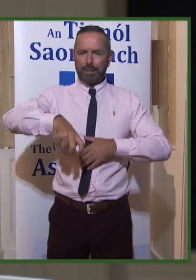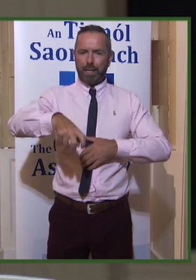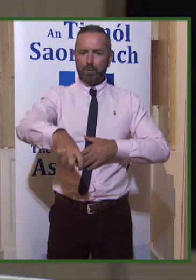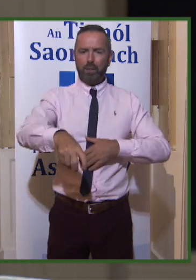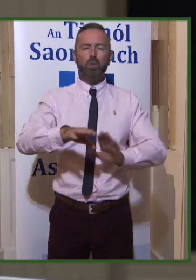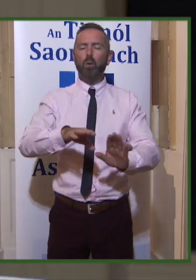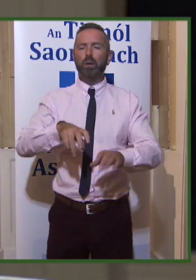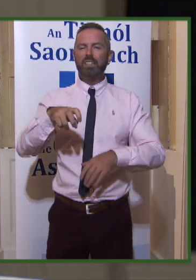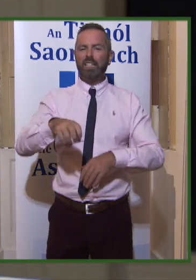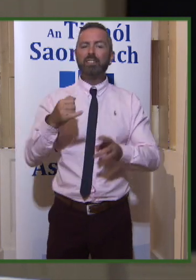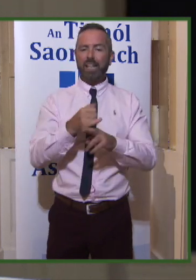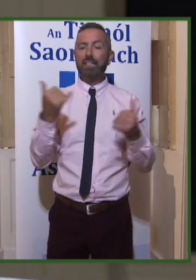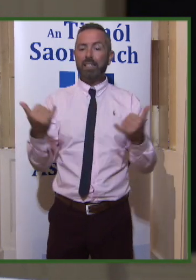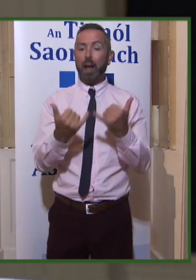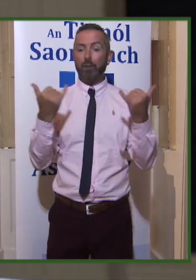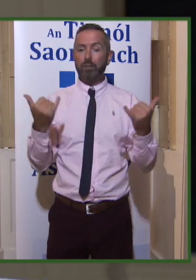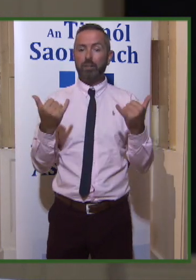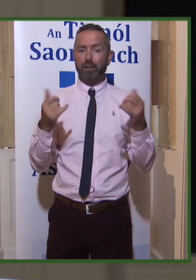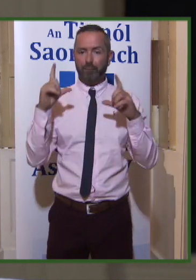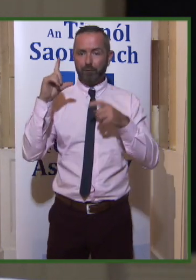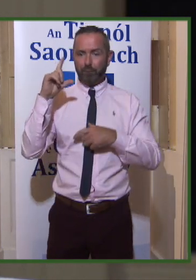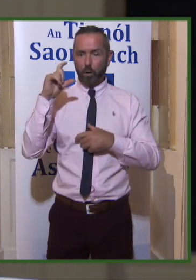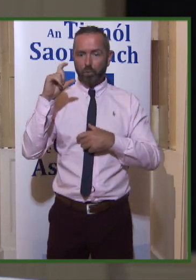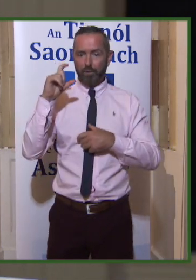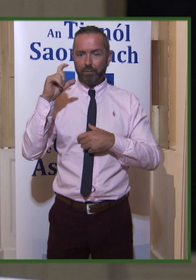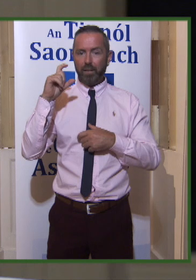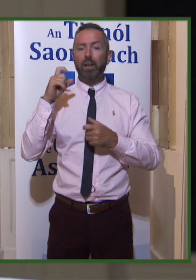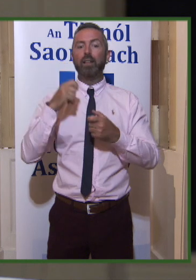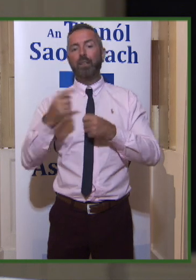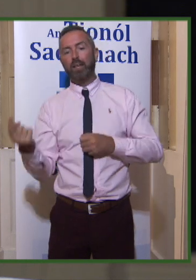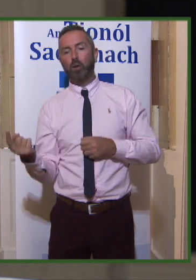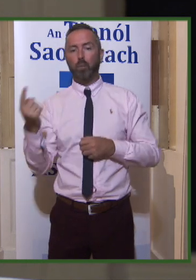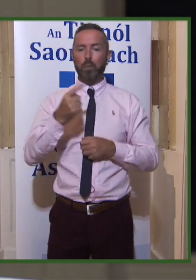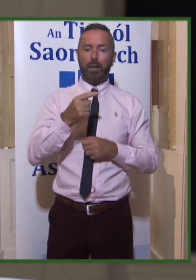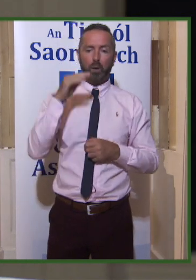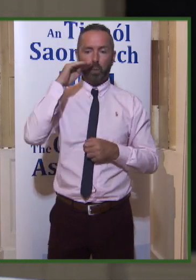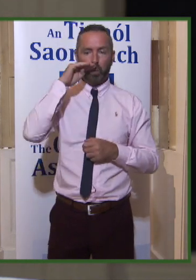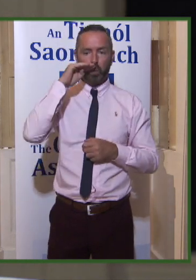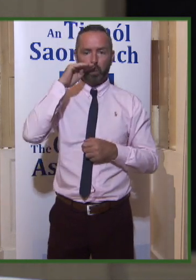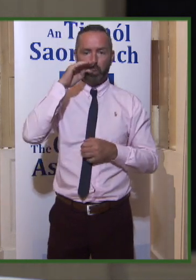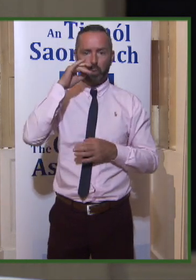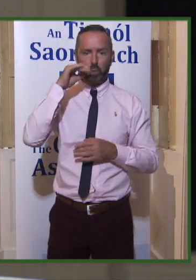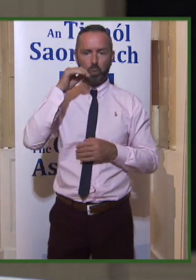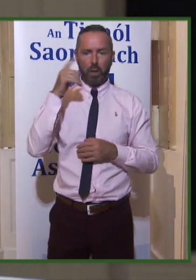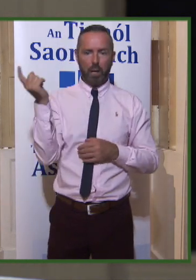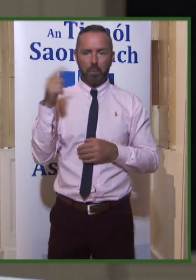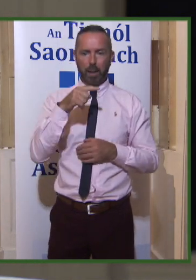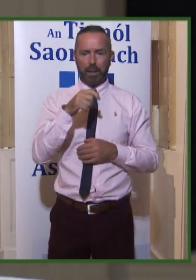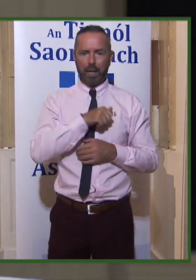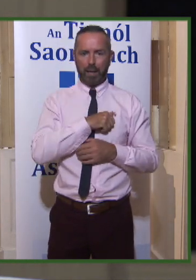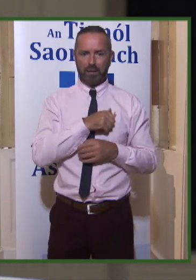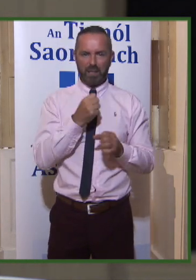yard. We'll take a photograph, and then you have your coffee, and please be back seated by 12:15. Oh, sorry, we'll start the ballot at